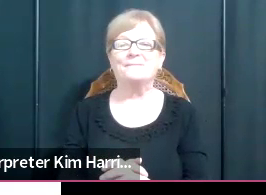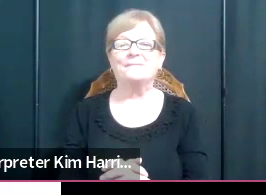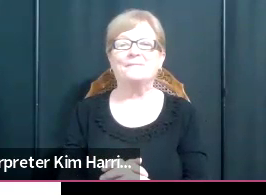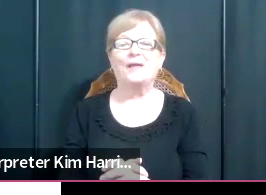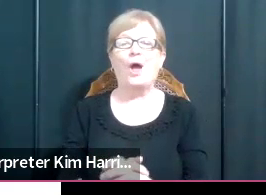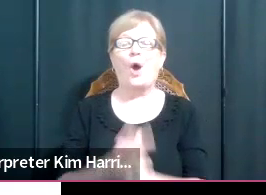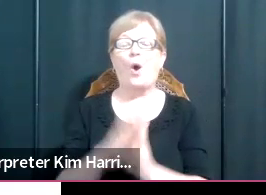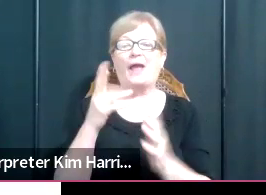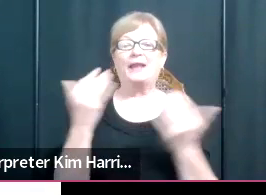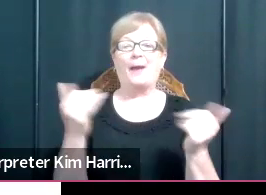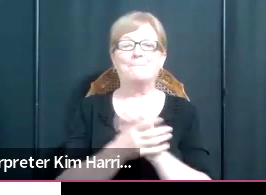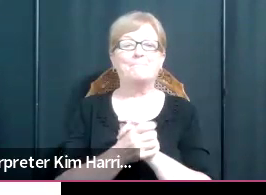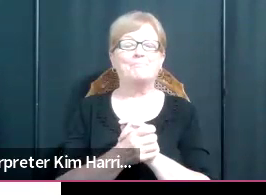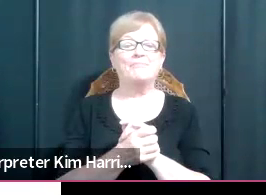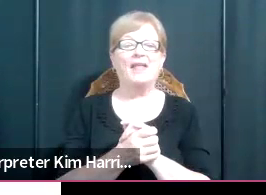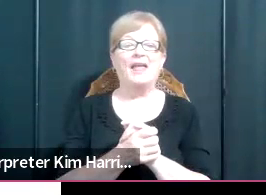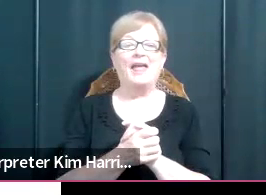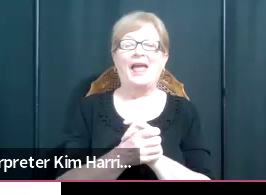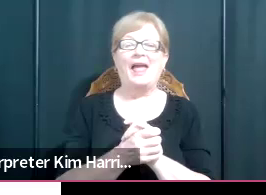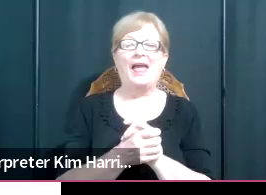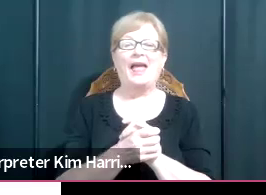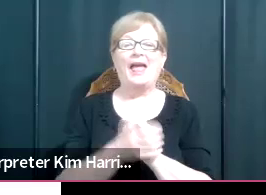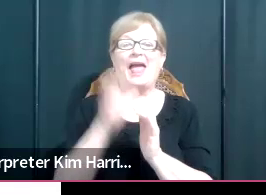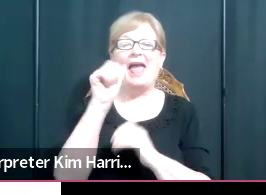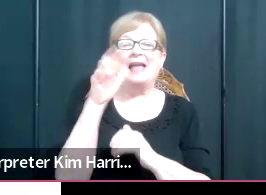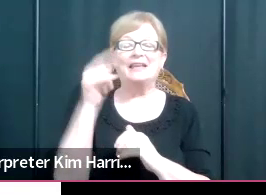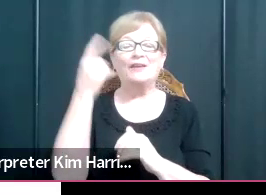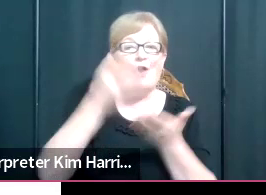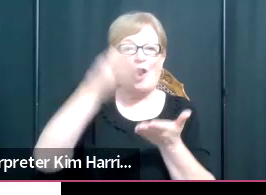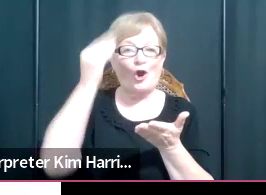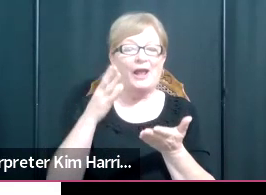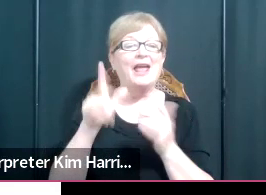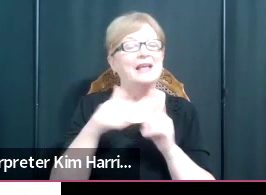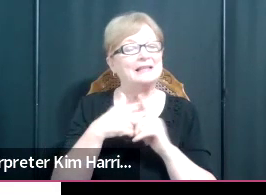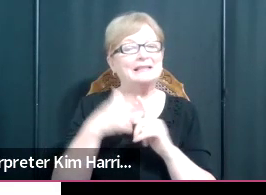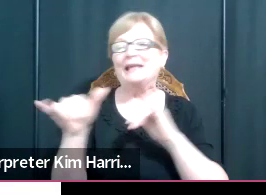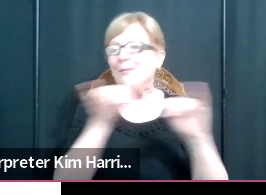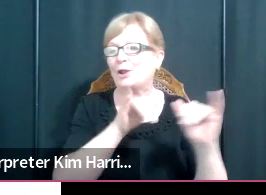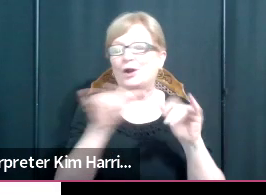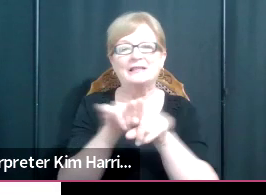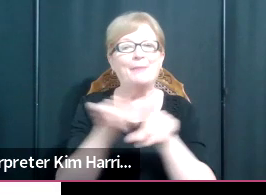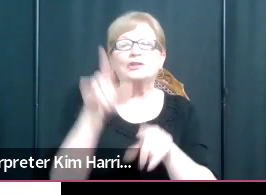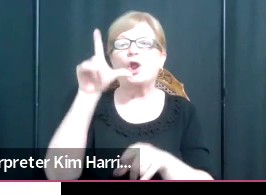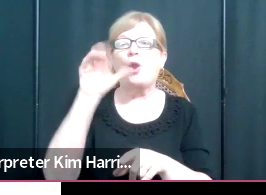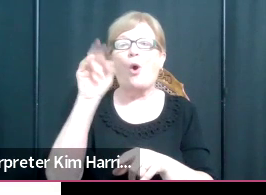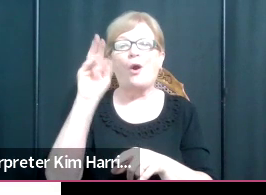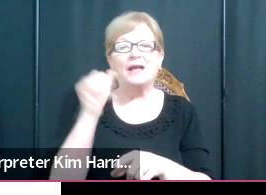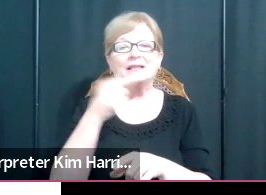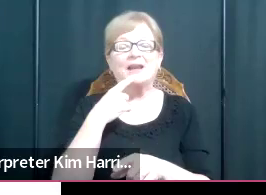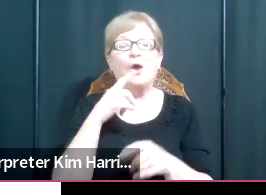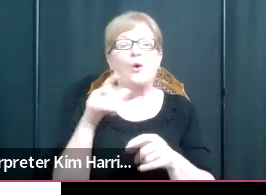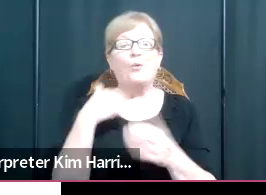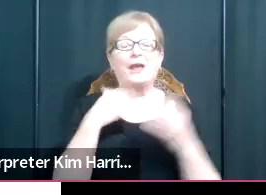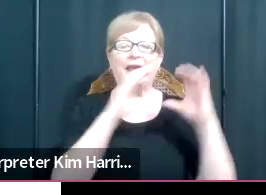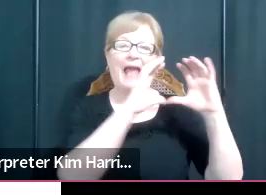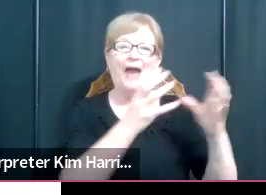Okay. Next section here is talking about AT for learning. And so similar to as Laura mentioned earlier, we sort of